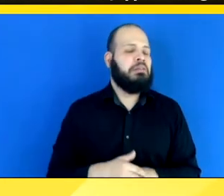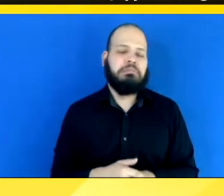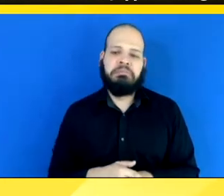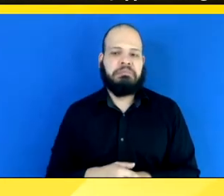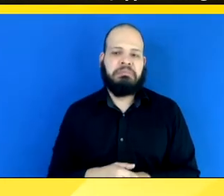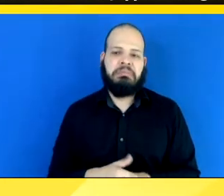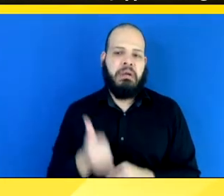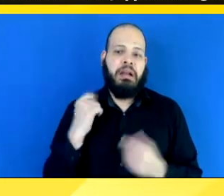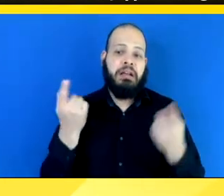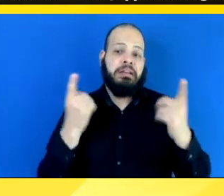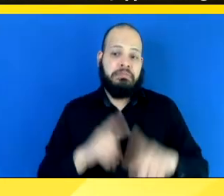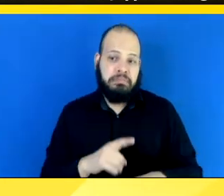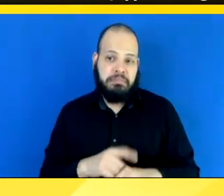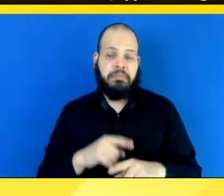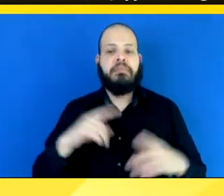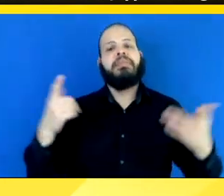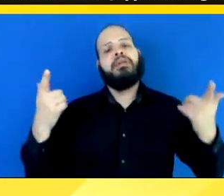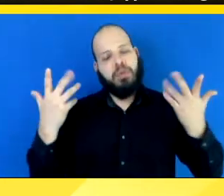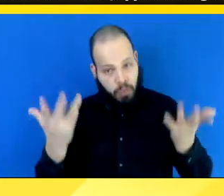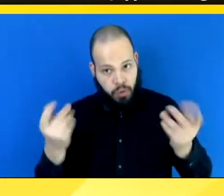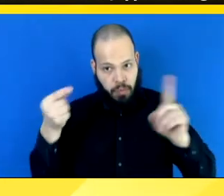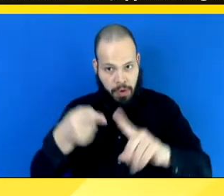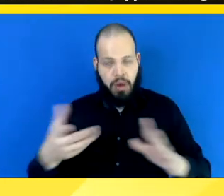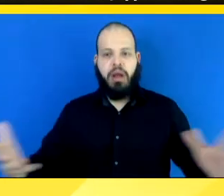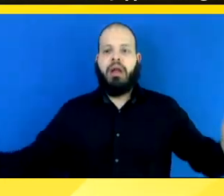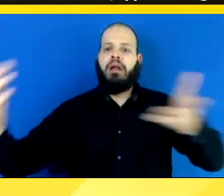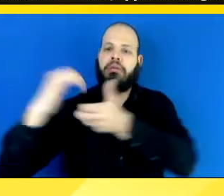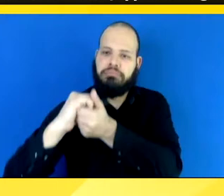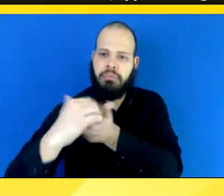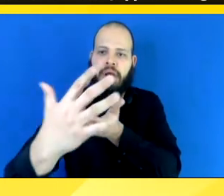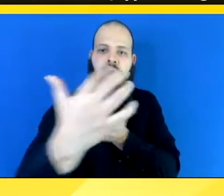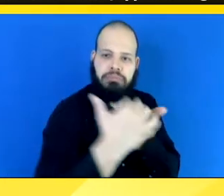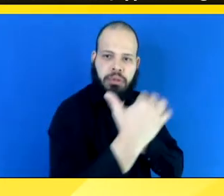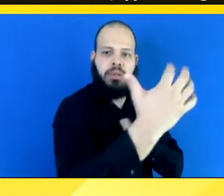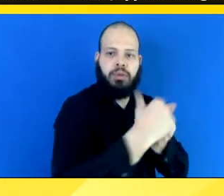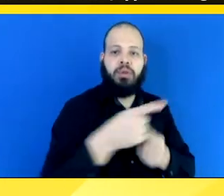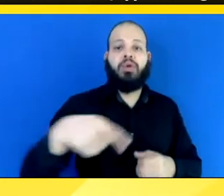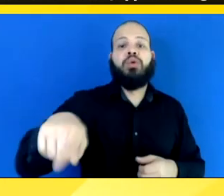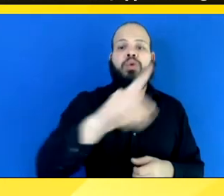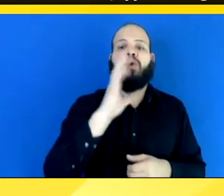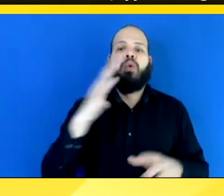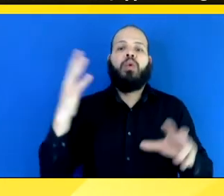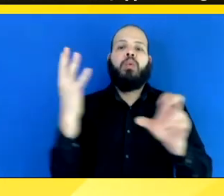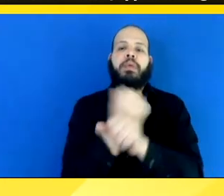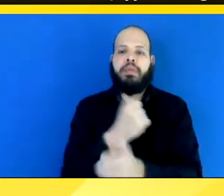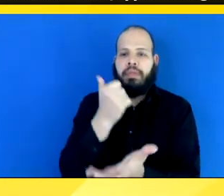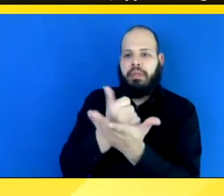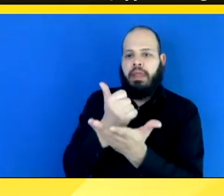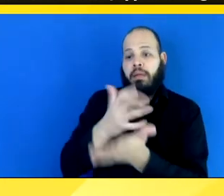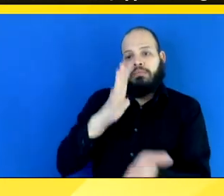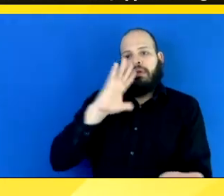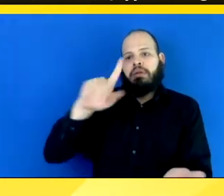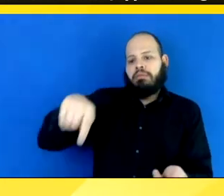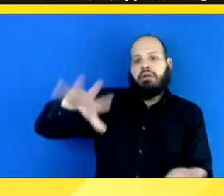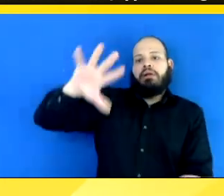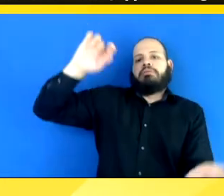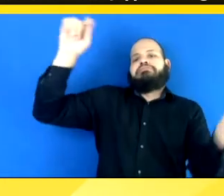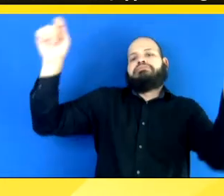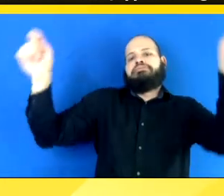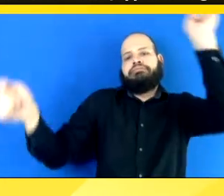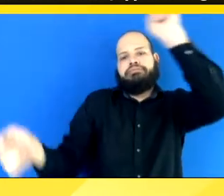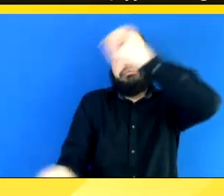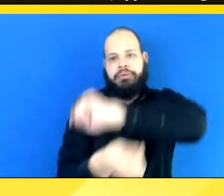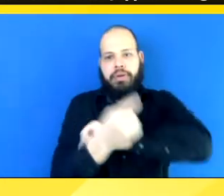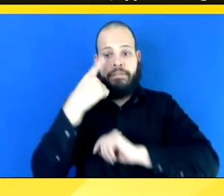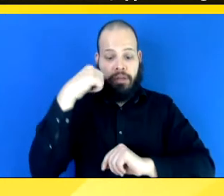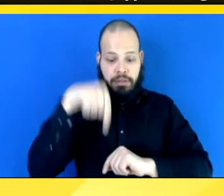fusion coalition that can change the South. It did it before, and it can do it again. And what you are doing here is